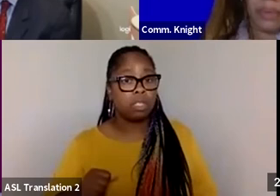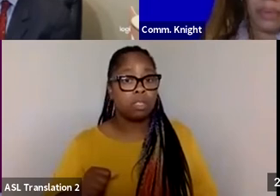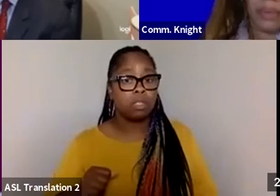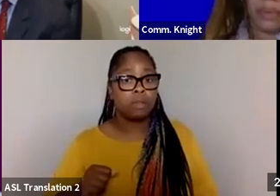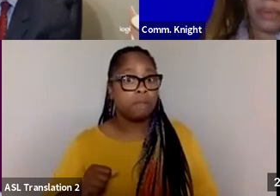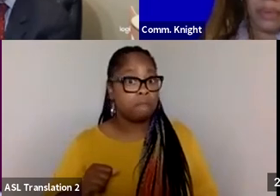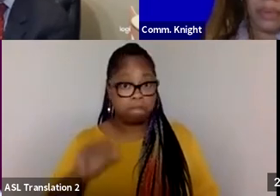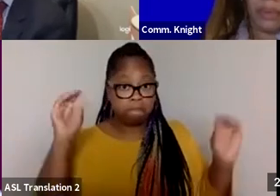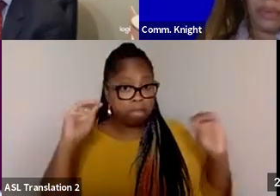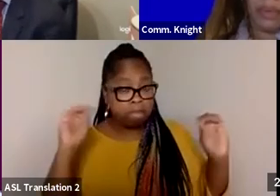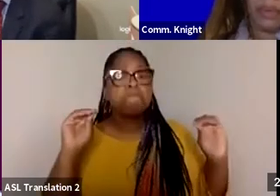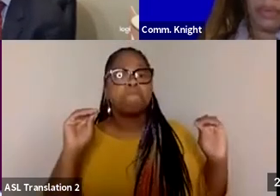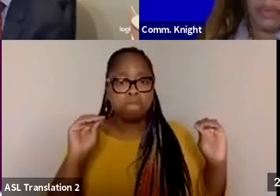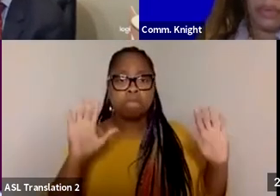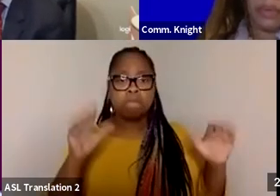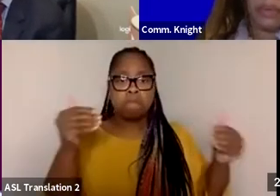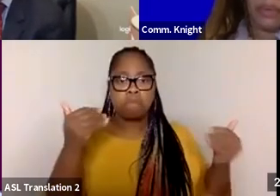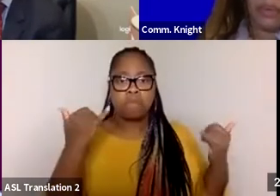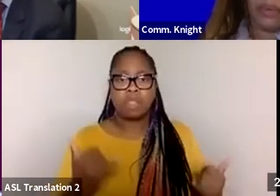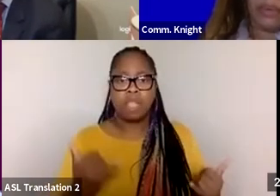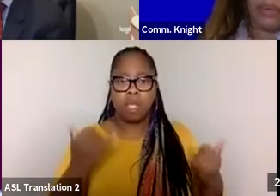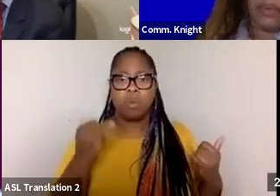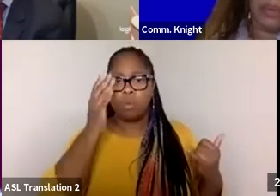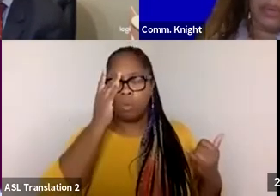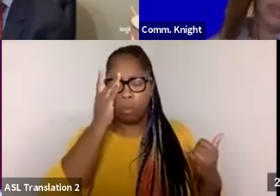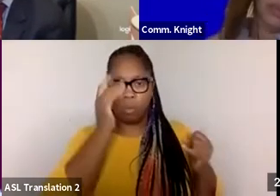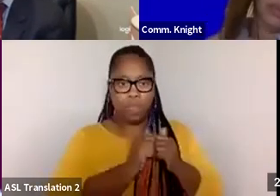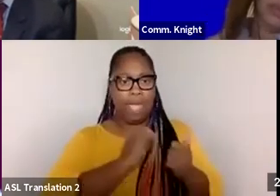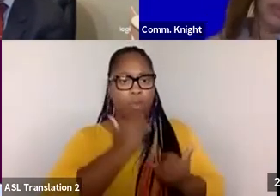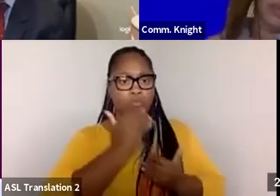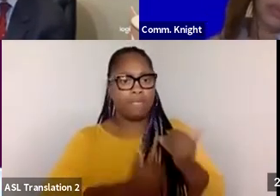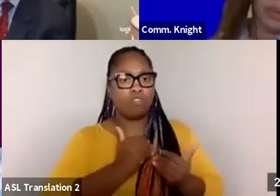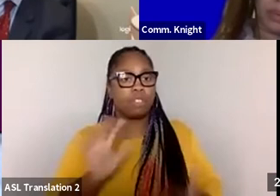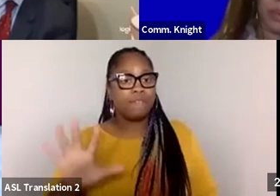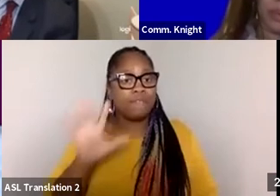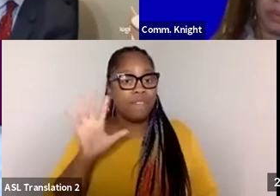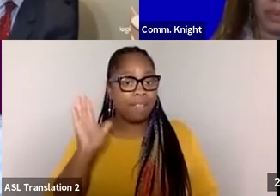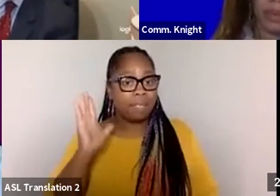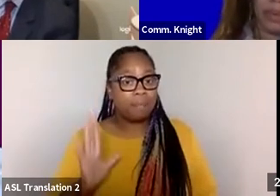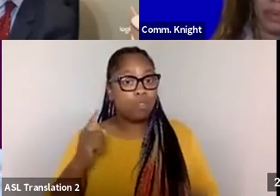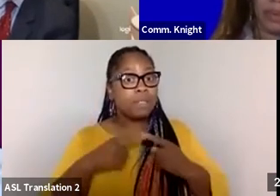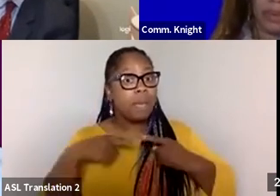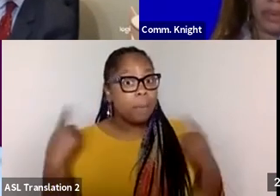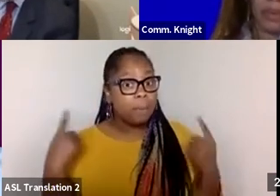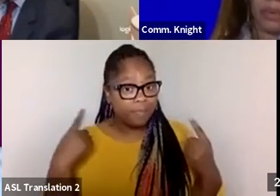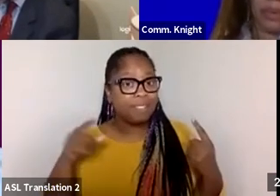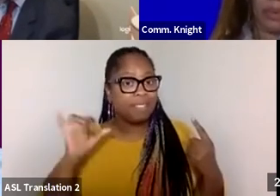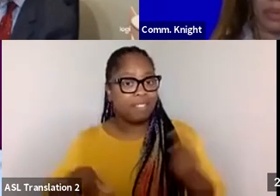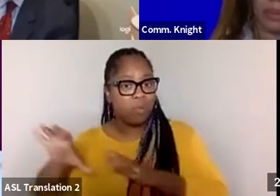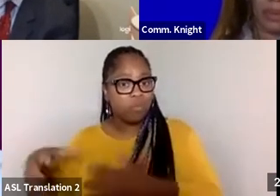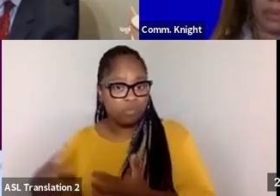If not, we will now proceed with our procedure of five speakers in opposition, followed by